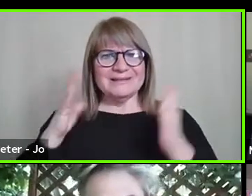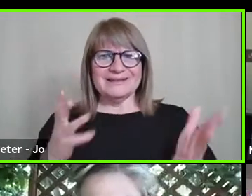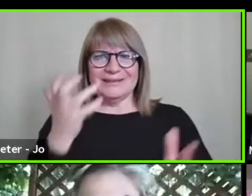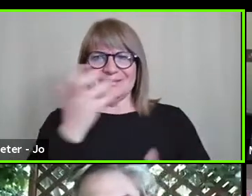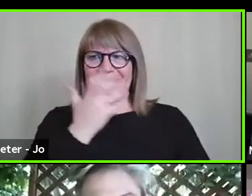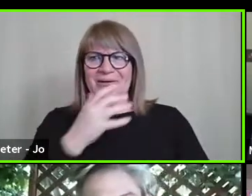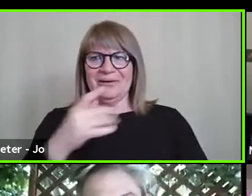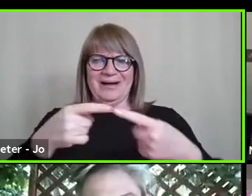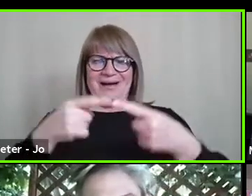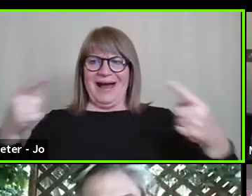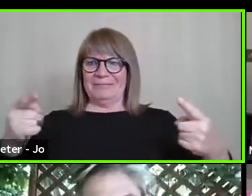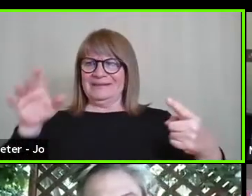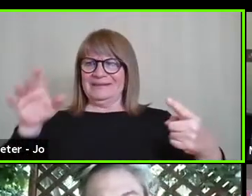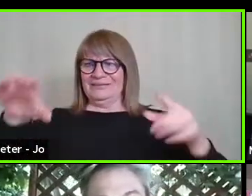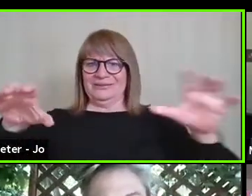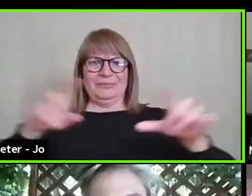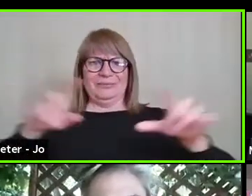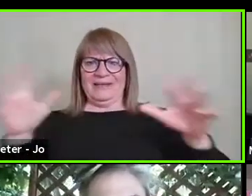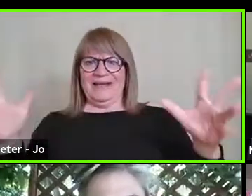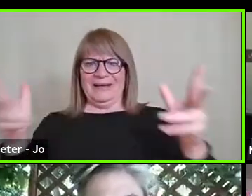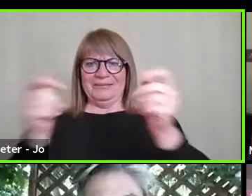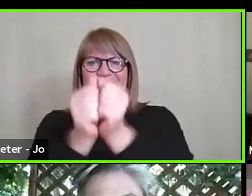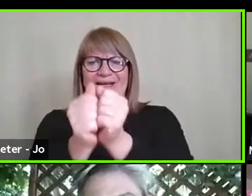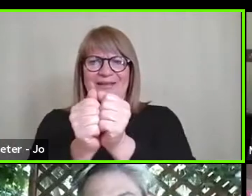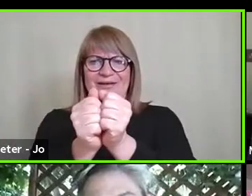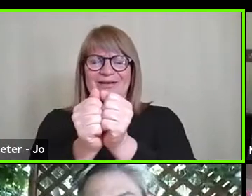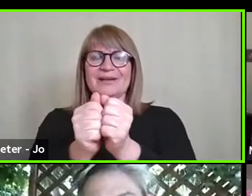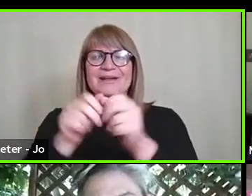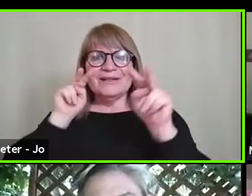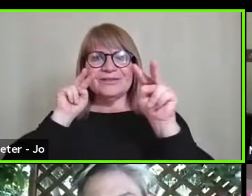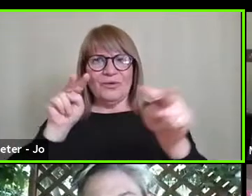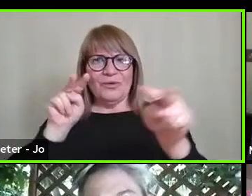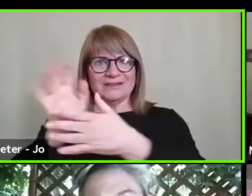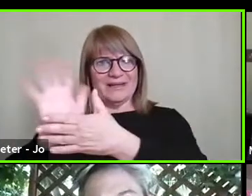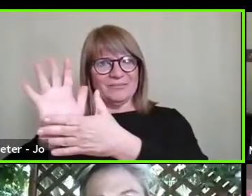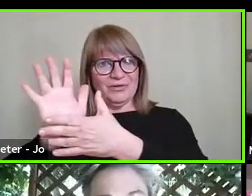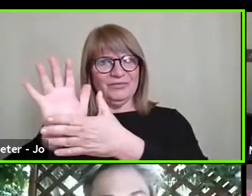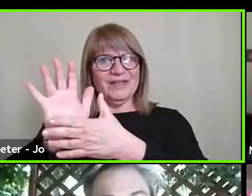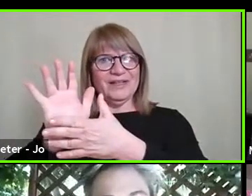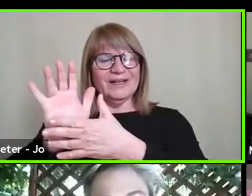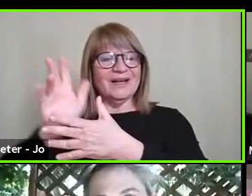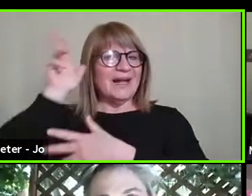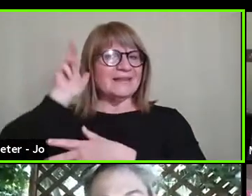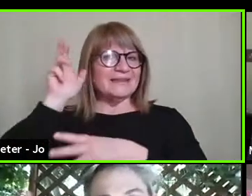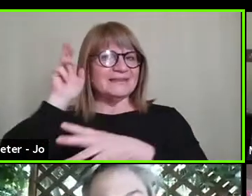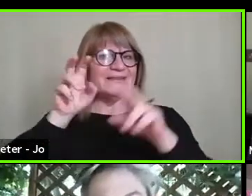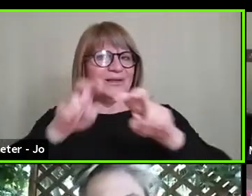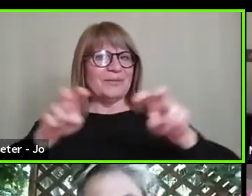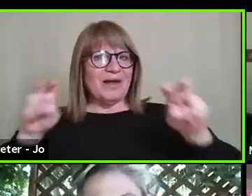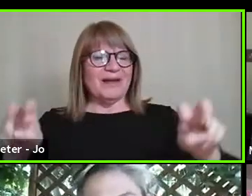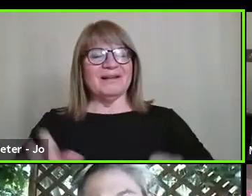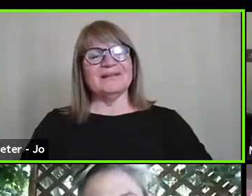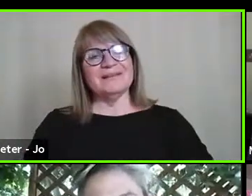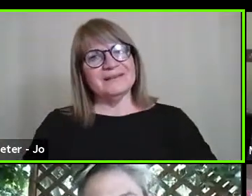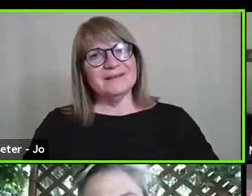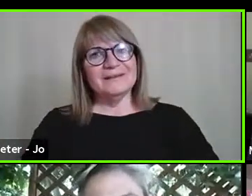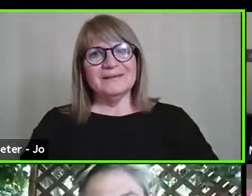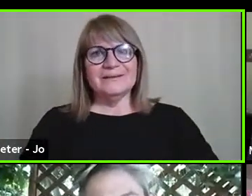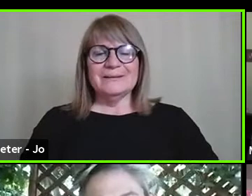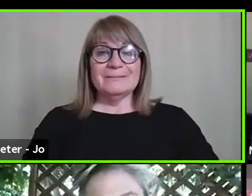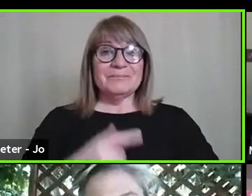support of reparations which is kind of amazing um and i think you know having for example having that the